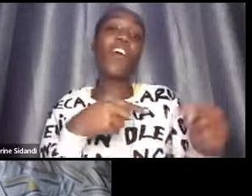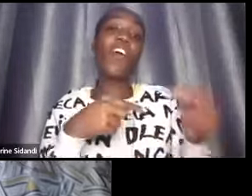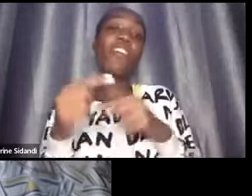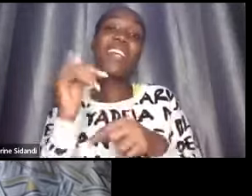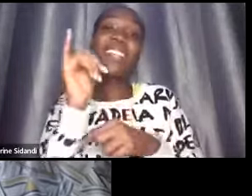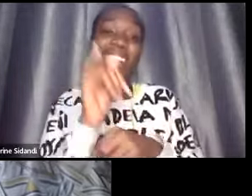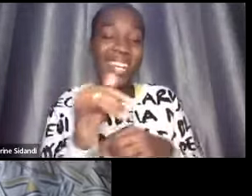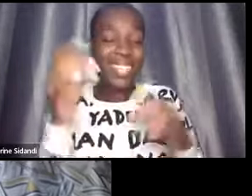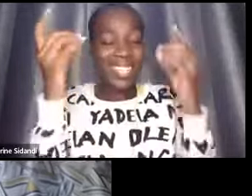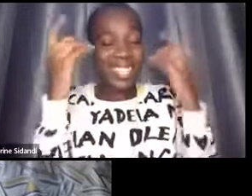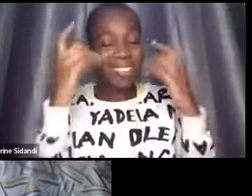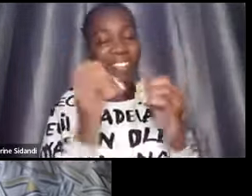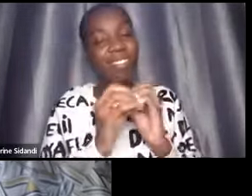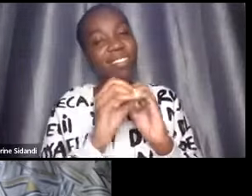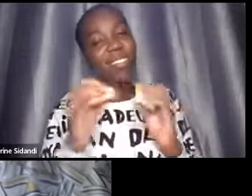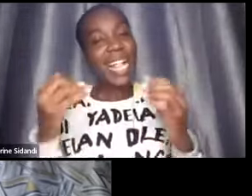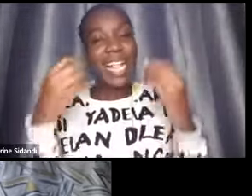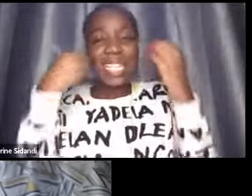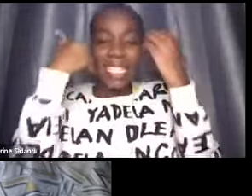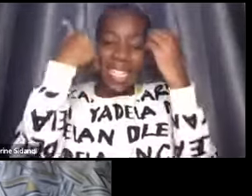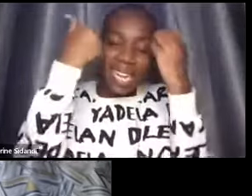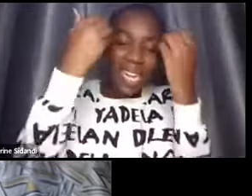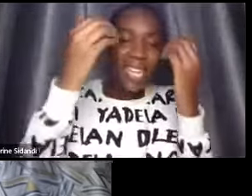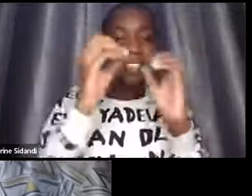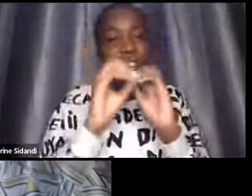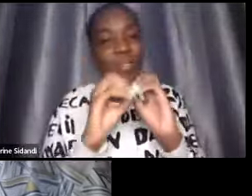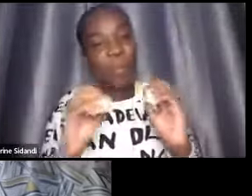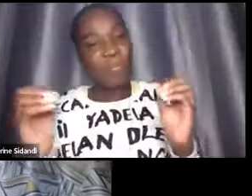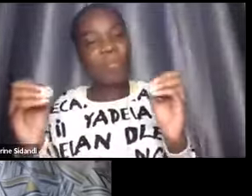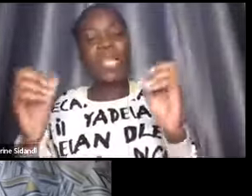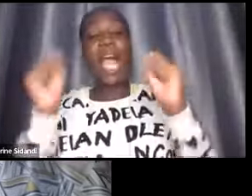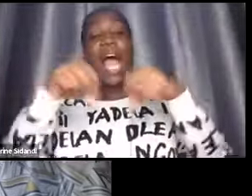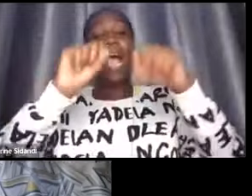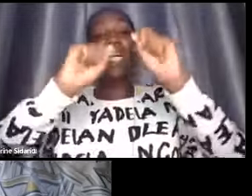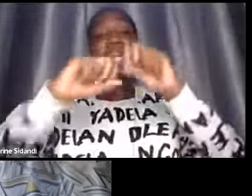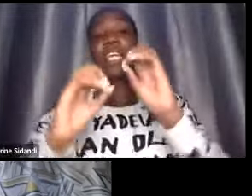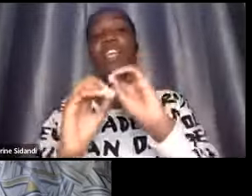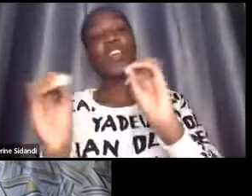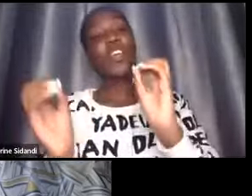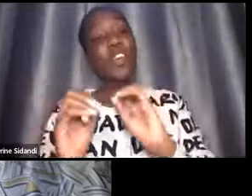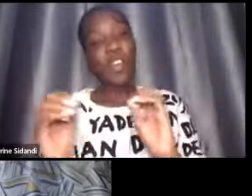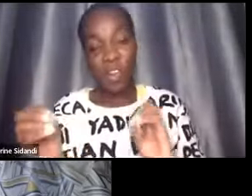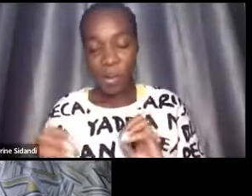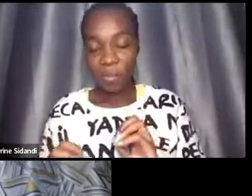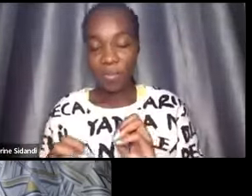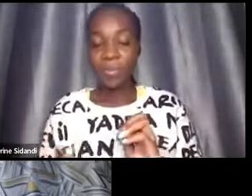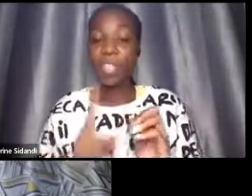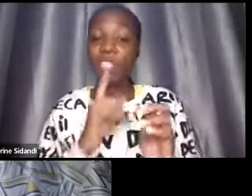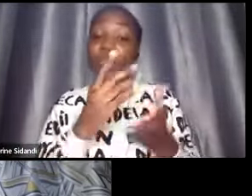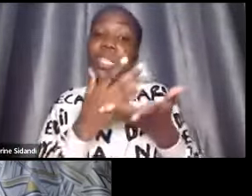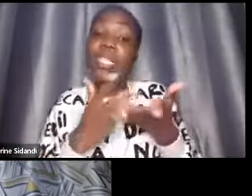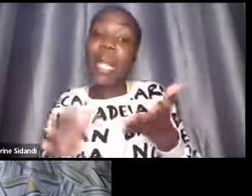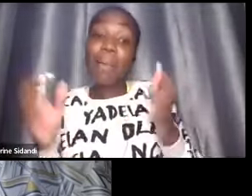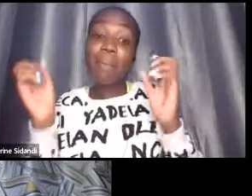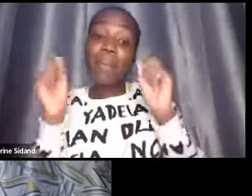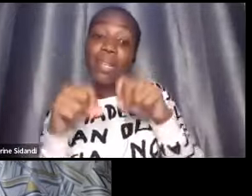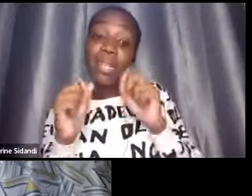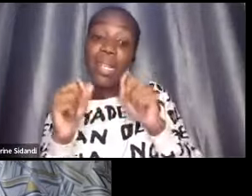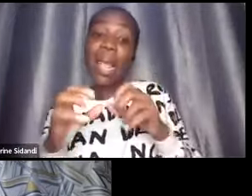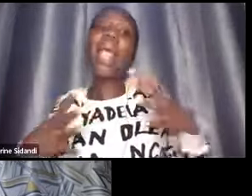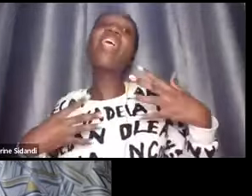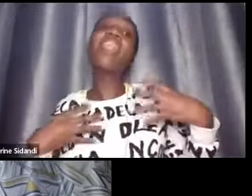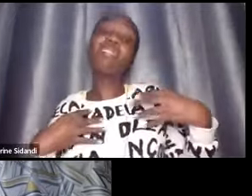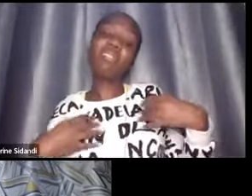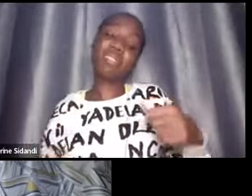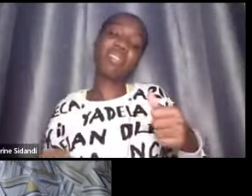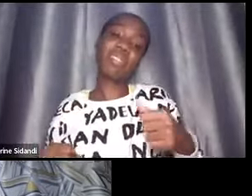not stress, it's not there's a disagreement, because some of the disagreements are healthy, especially when we are dealing with creativity.